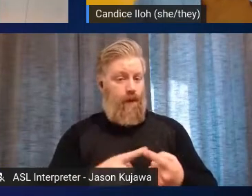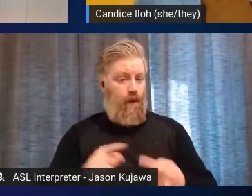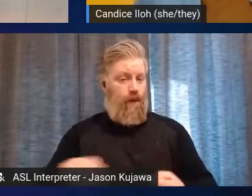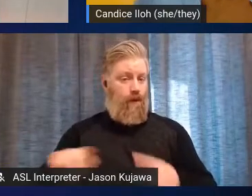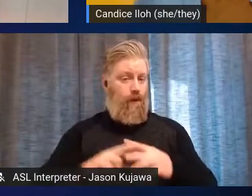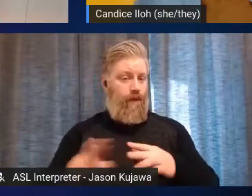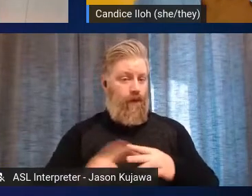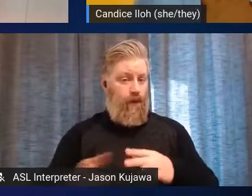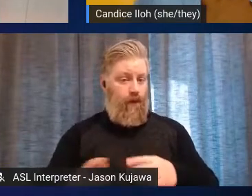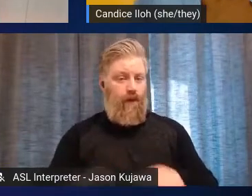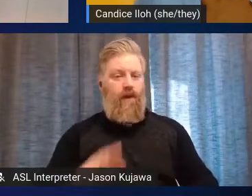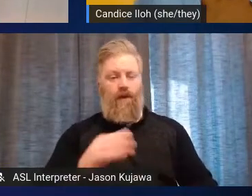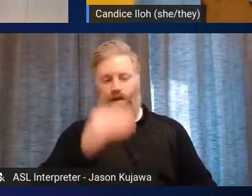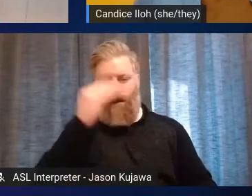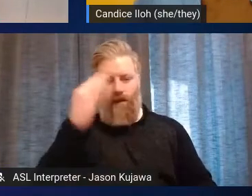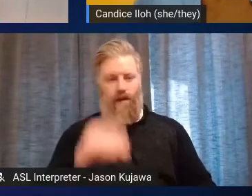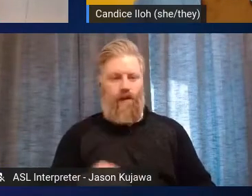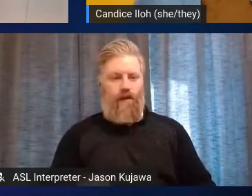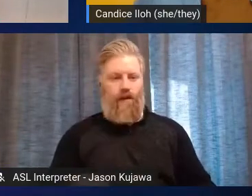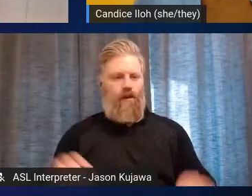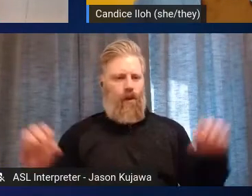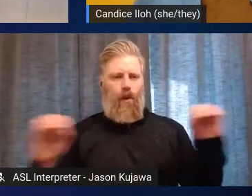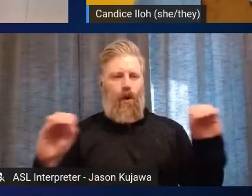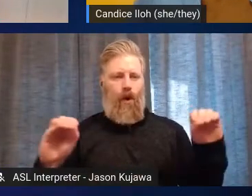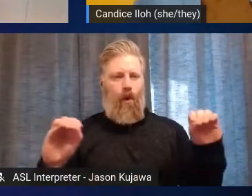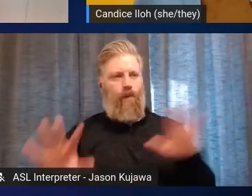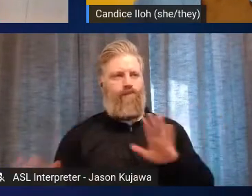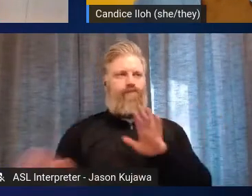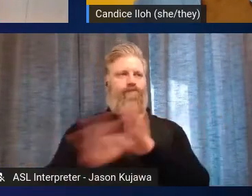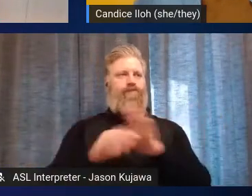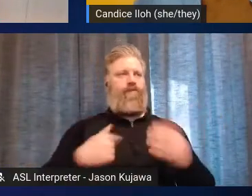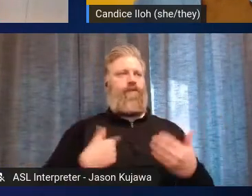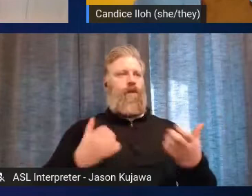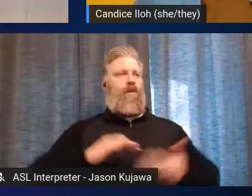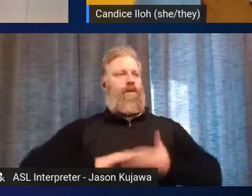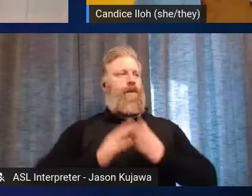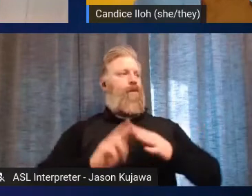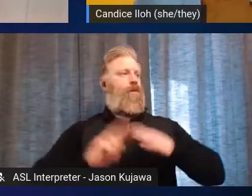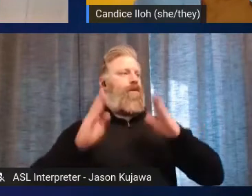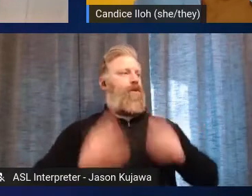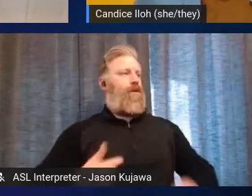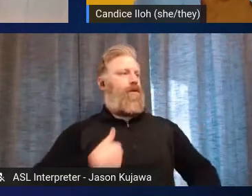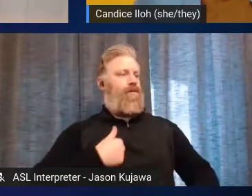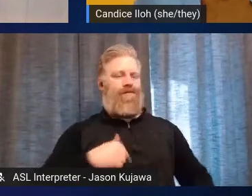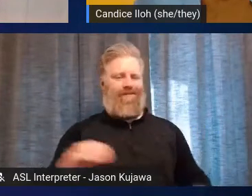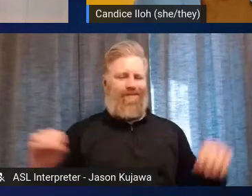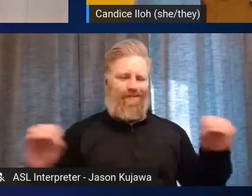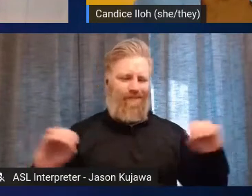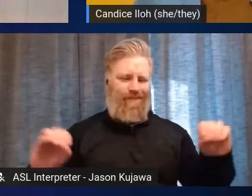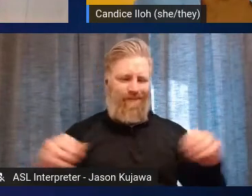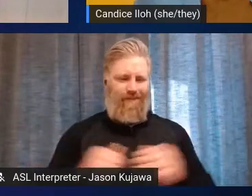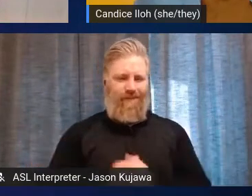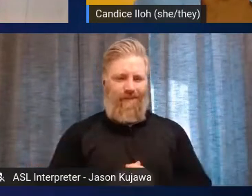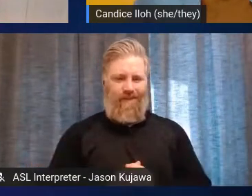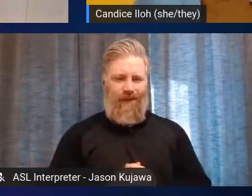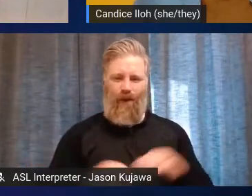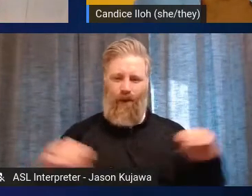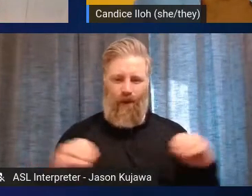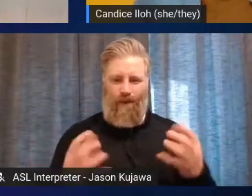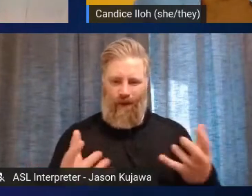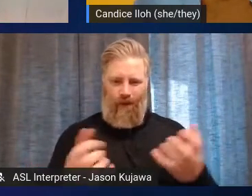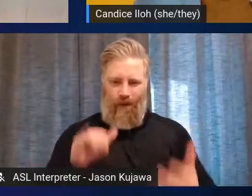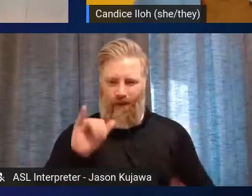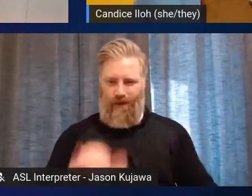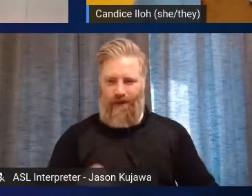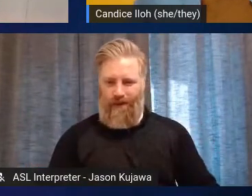is no one chooses to be a refugee. No one. And that's the last thing any human being wants, is to